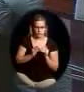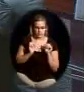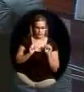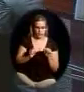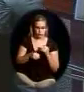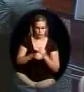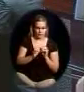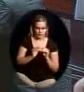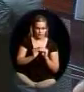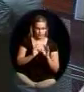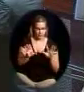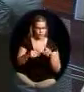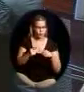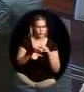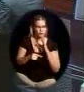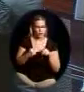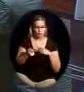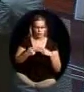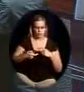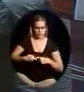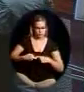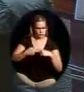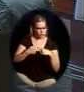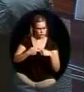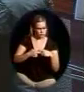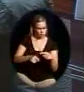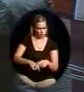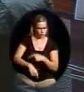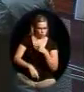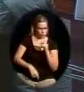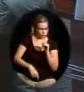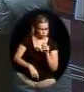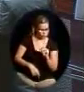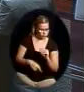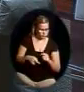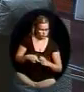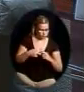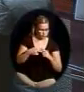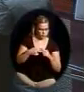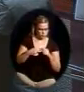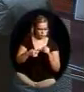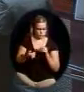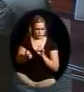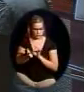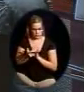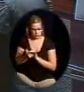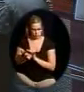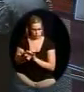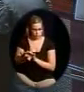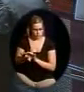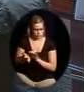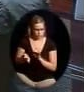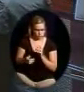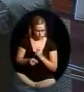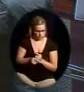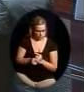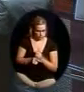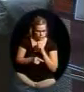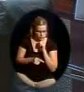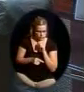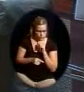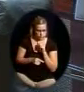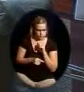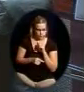a clarification when we talk about suspension? It would be long-term suspension or expulsions. Is that, am I correct about that? Yes. Not,